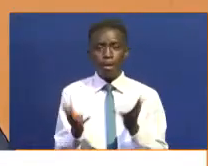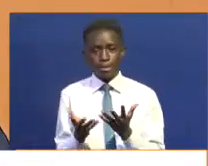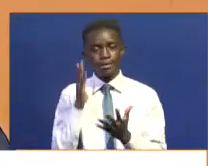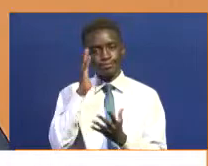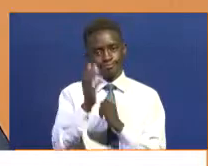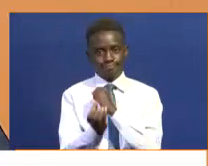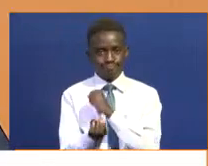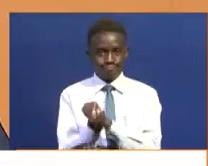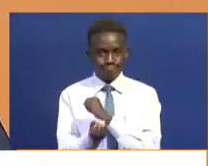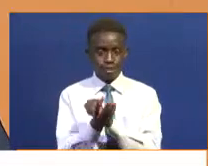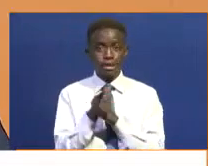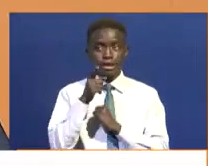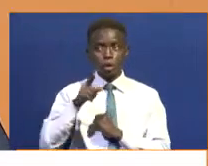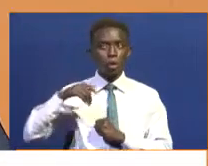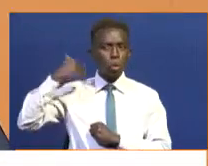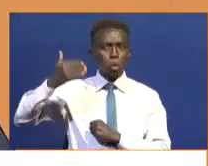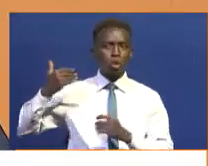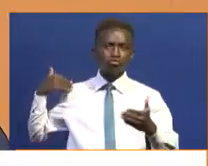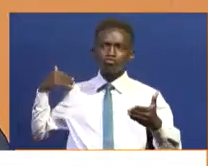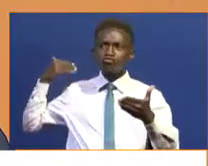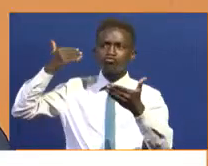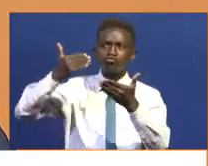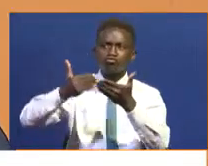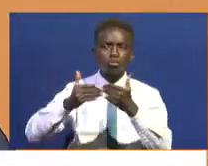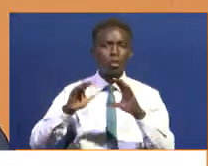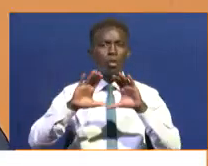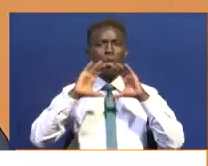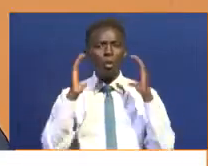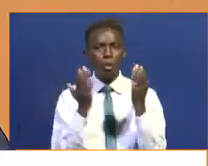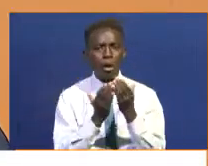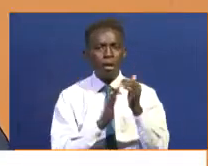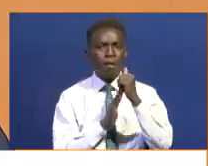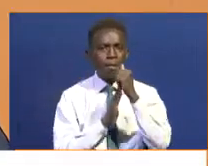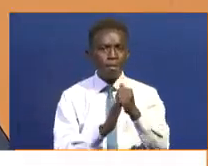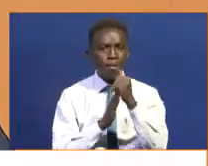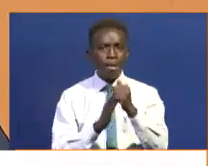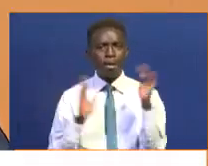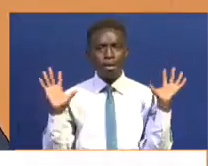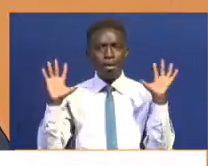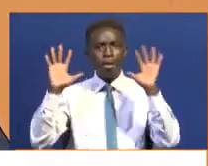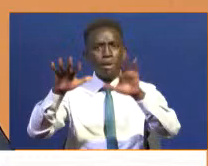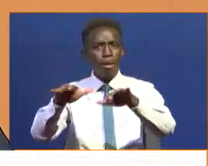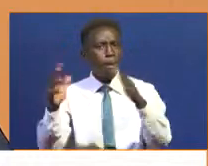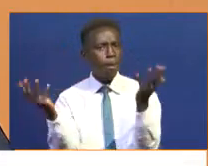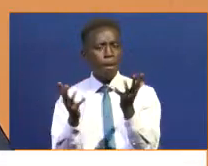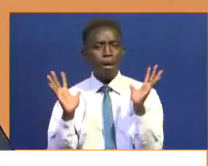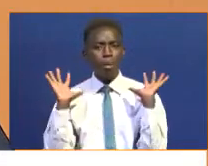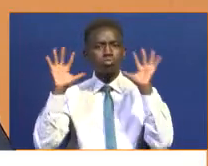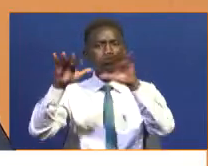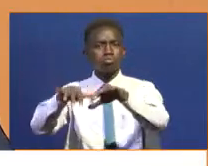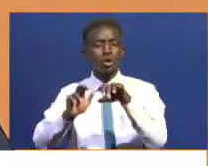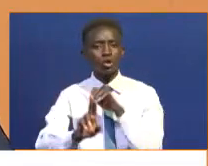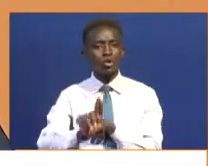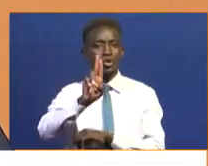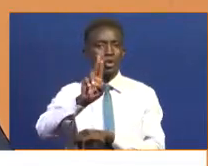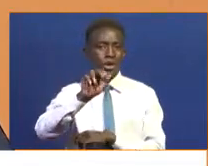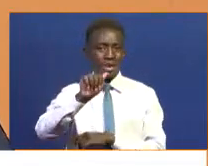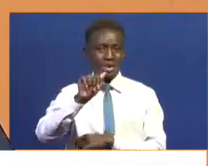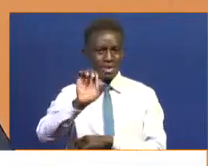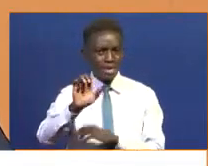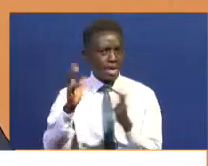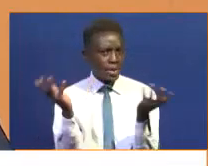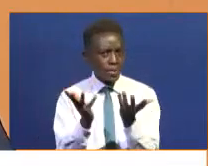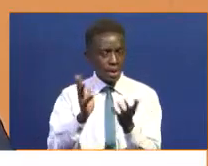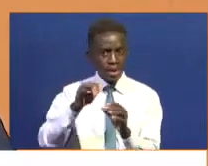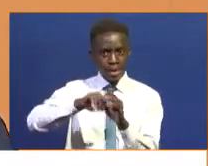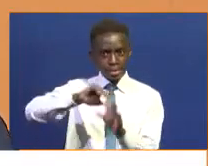you know, world leaders, they converge. Last year, the world leaders converged in the UAE, to be precise, you know, the city